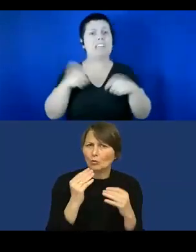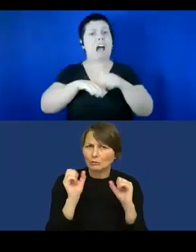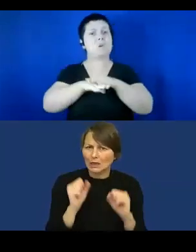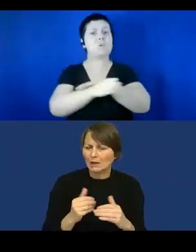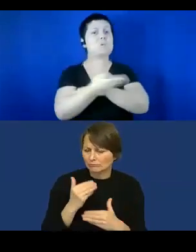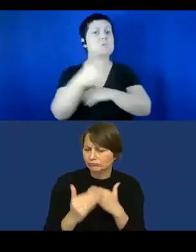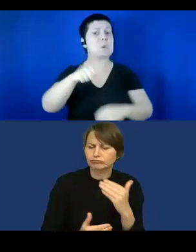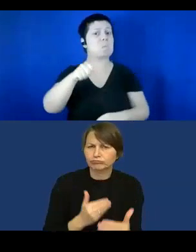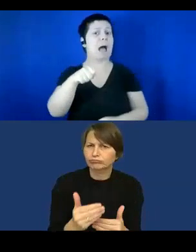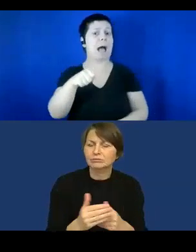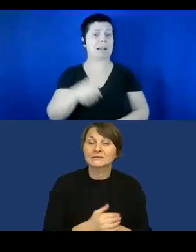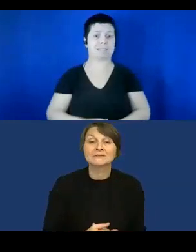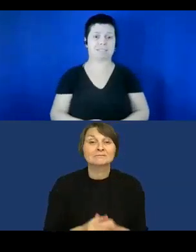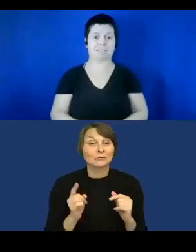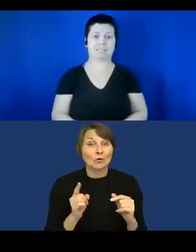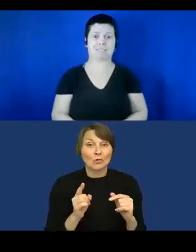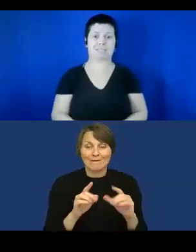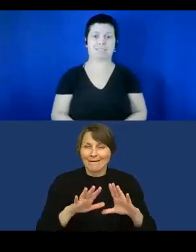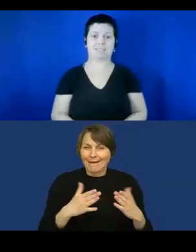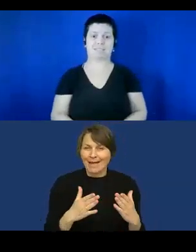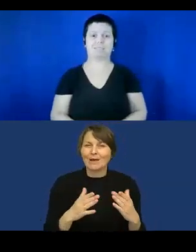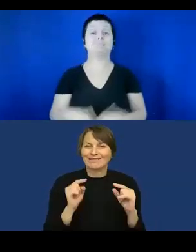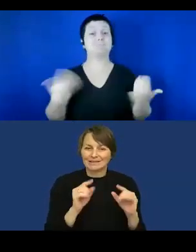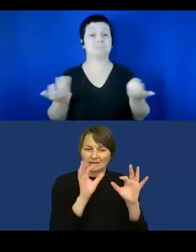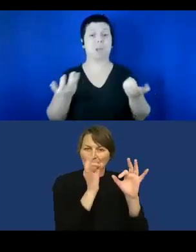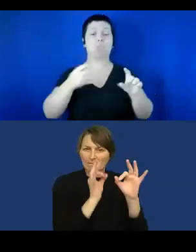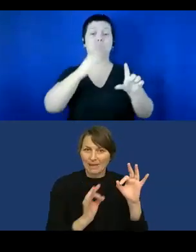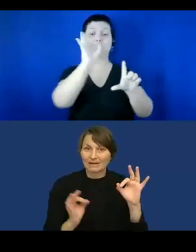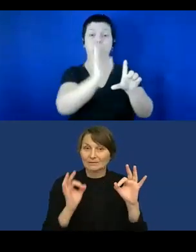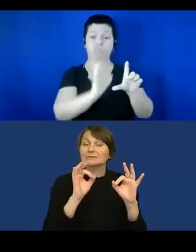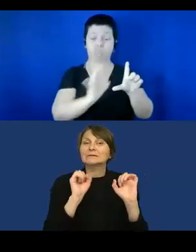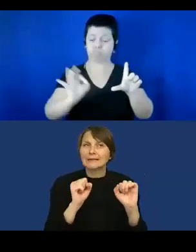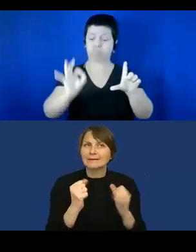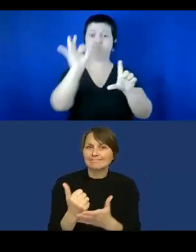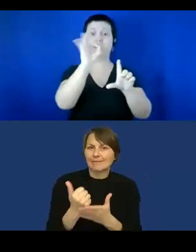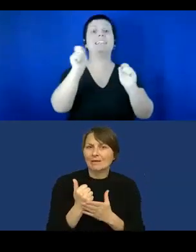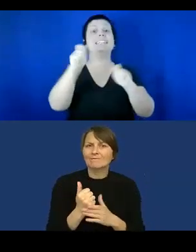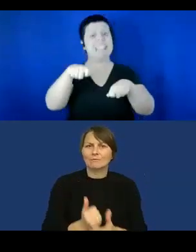that, yes, indeed, vibration patterns can be used to emulate social haptic communication.